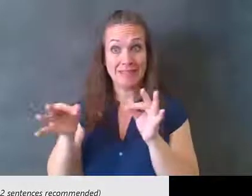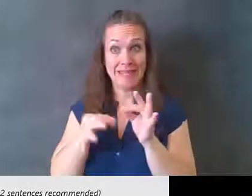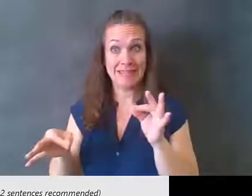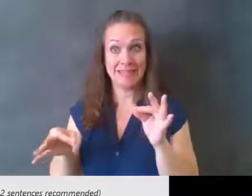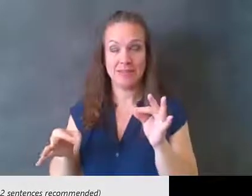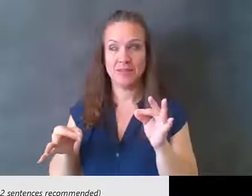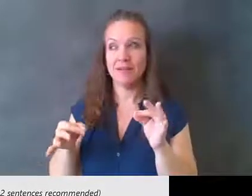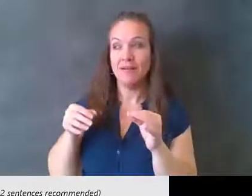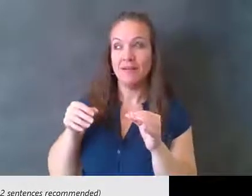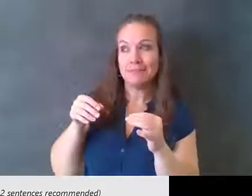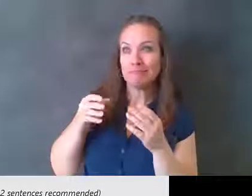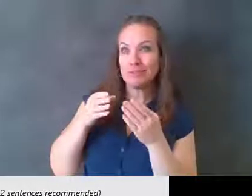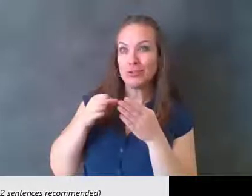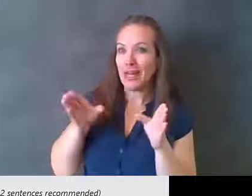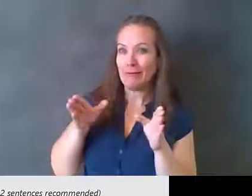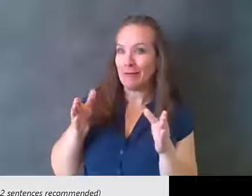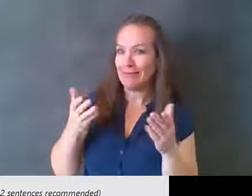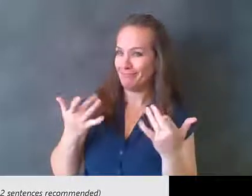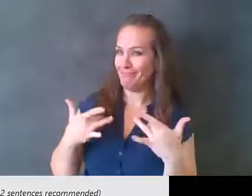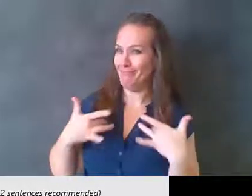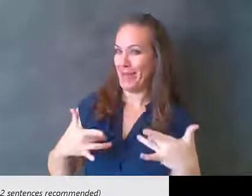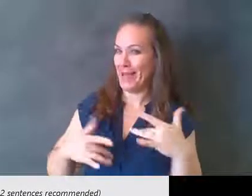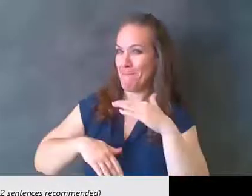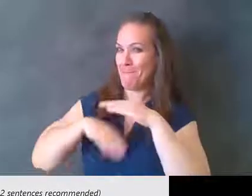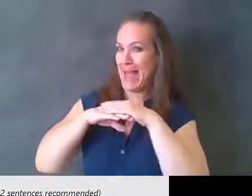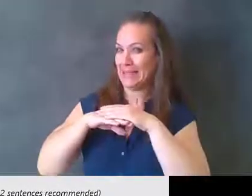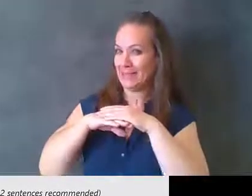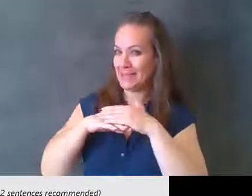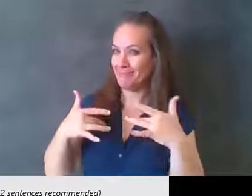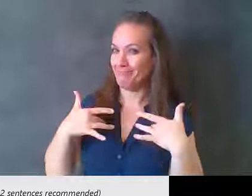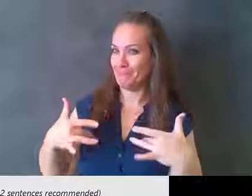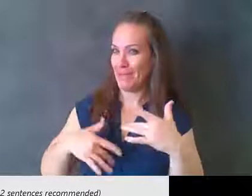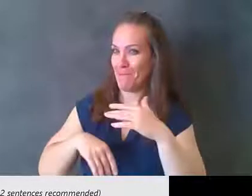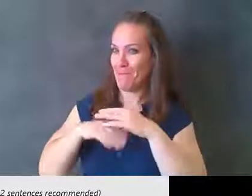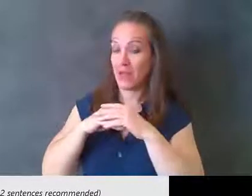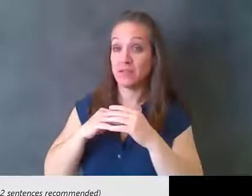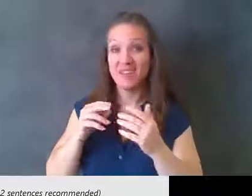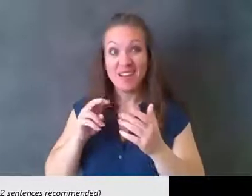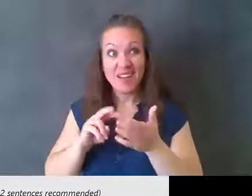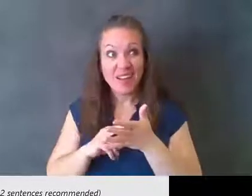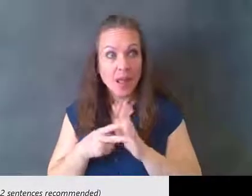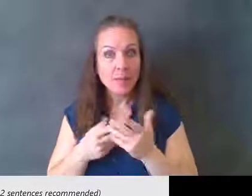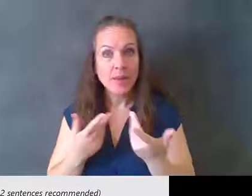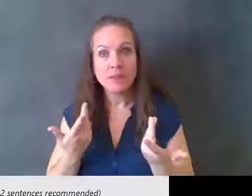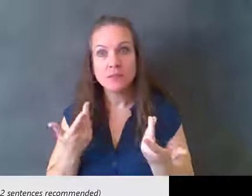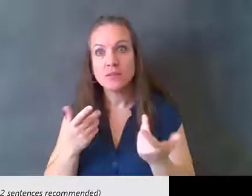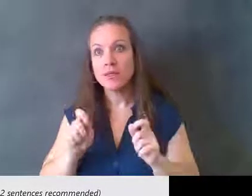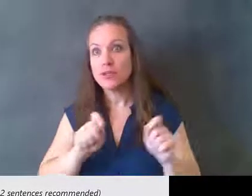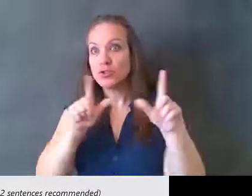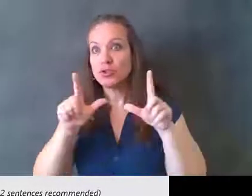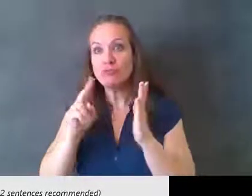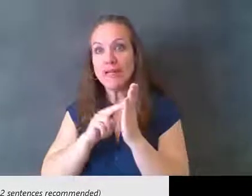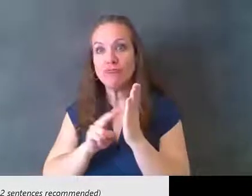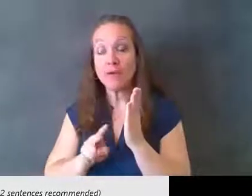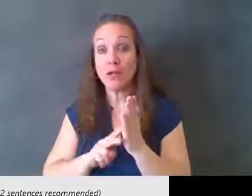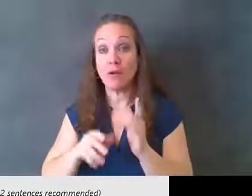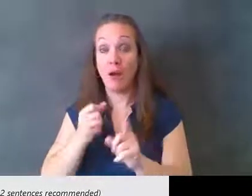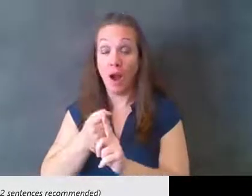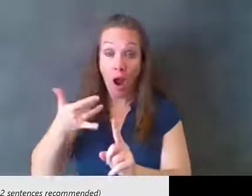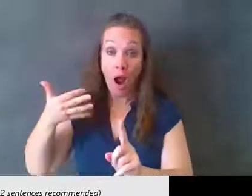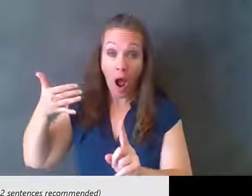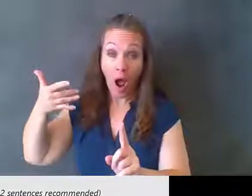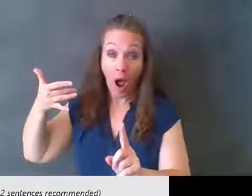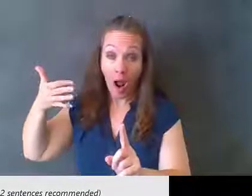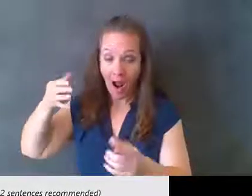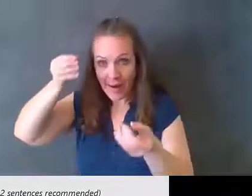2 sentences for alt text, because then that's just giving the person who's using the screen reader a whole lot of extra information that